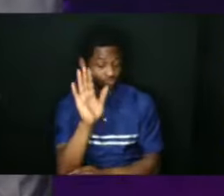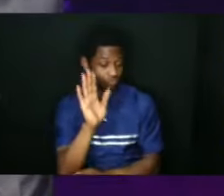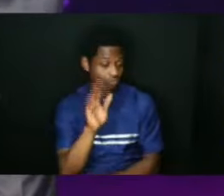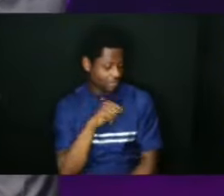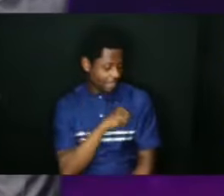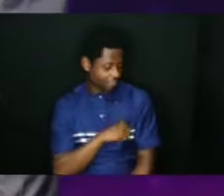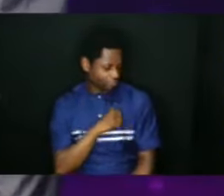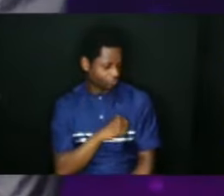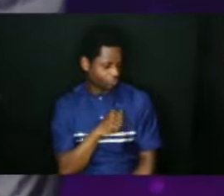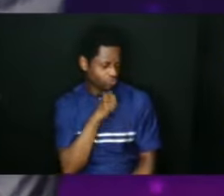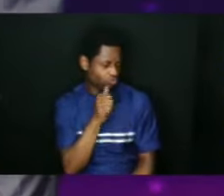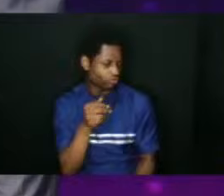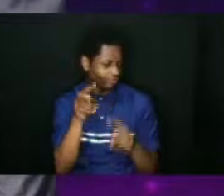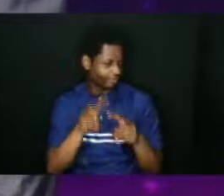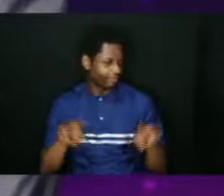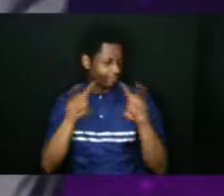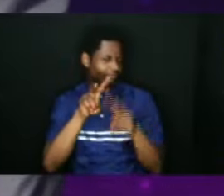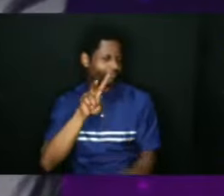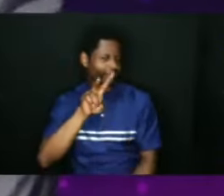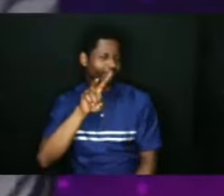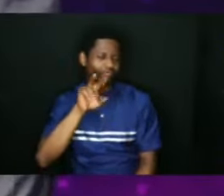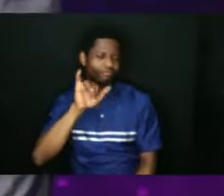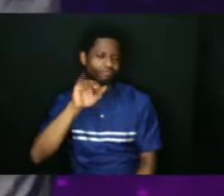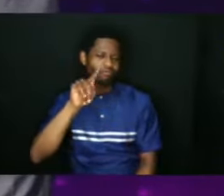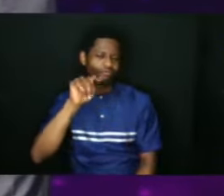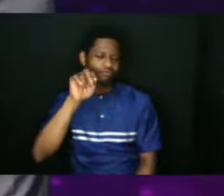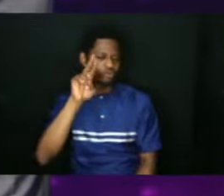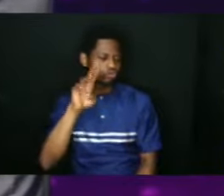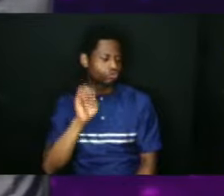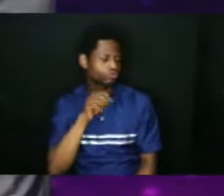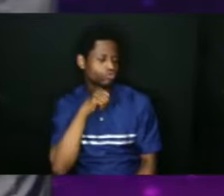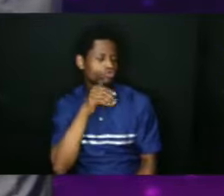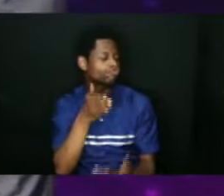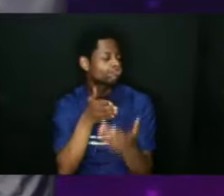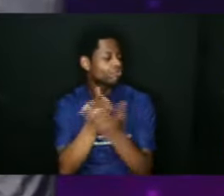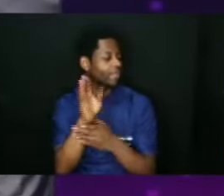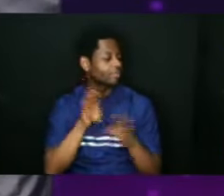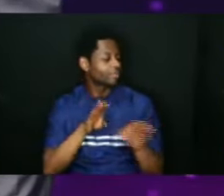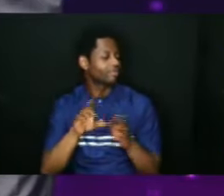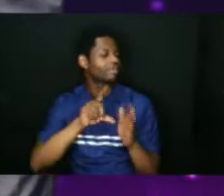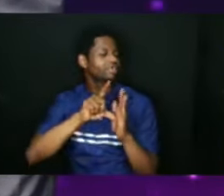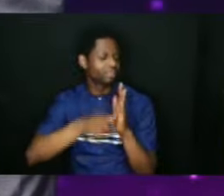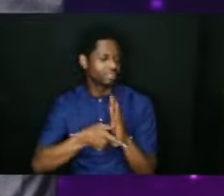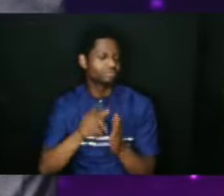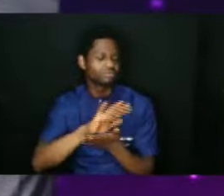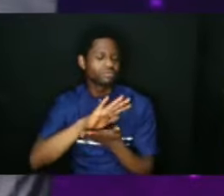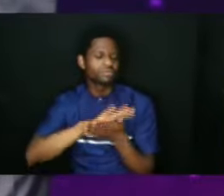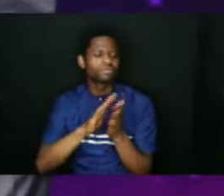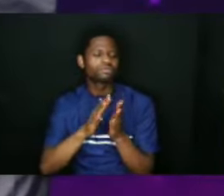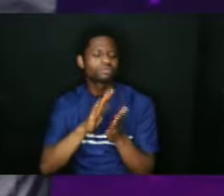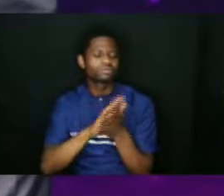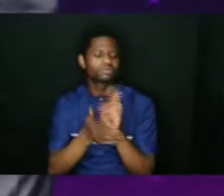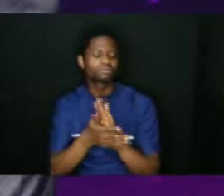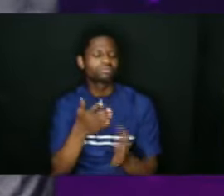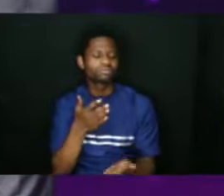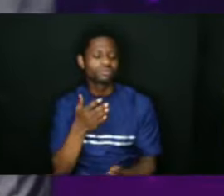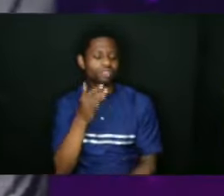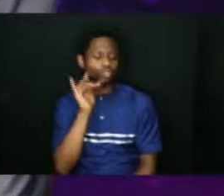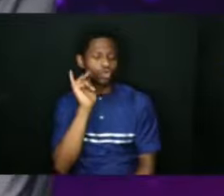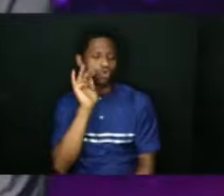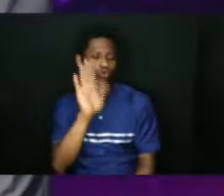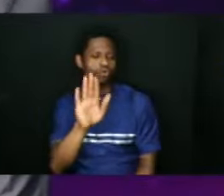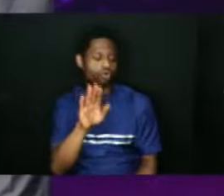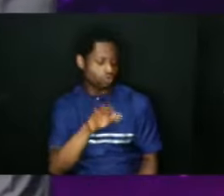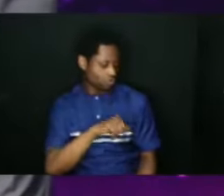vice. Se abrabosu ayade free eni emu a na mi kire se se wabrabosu no enya abrabosu papa na che